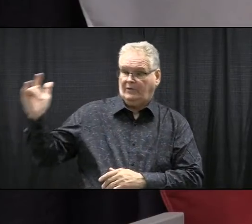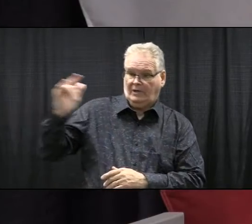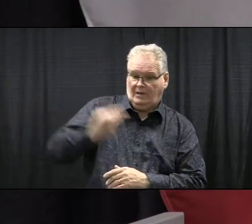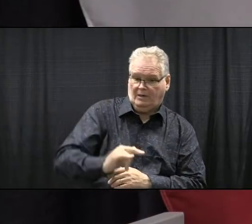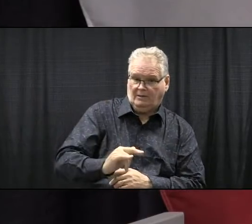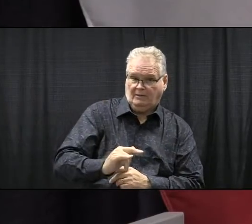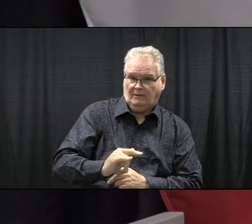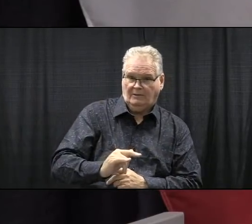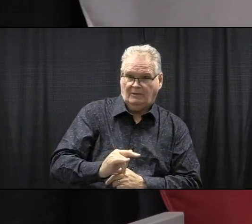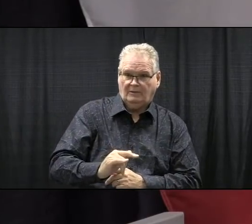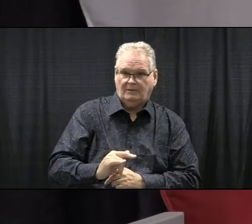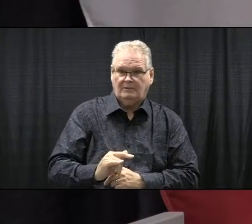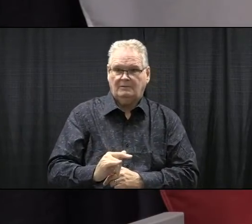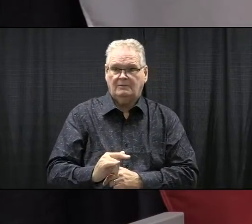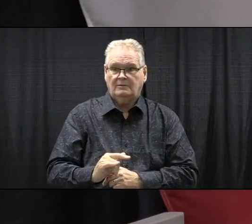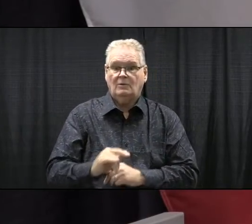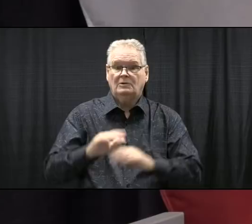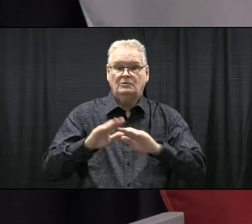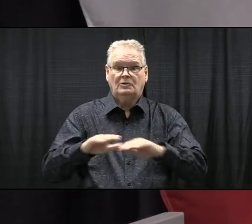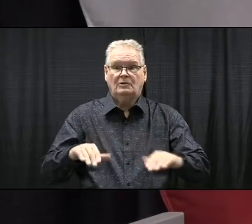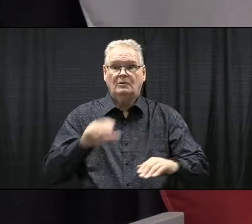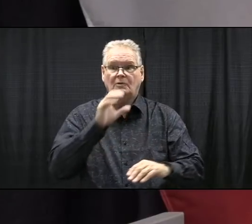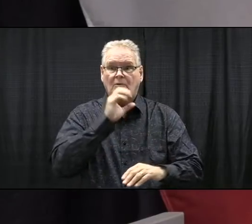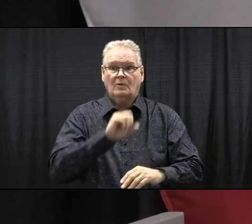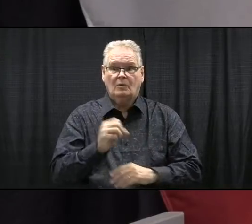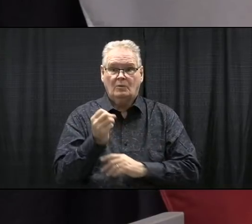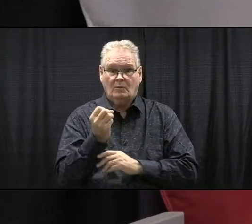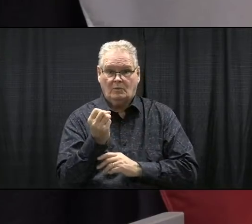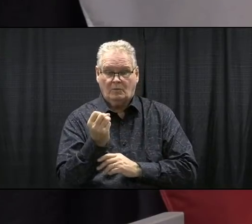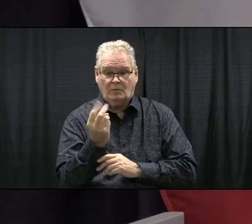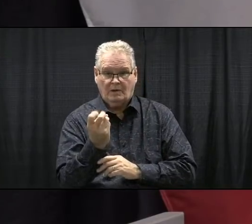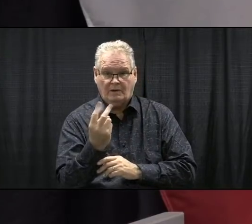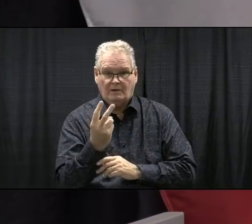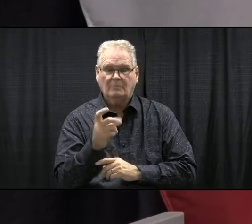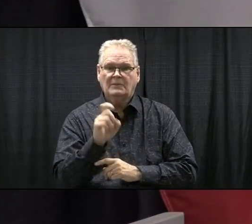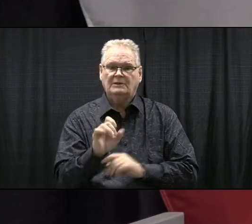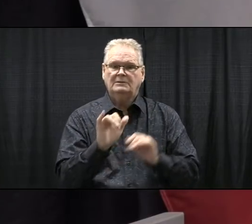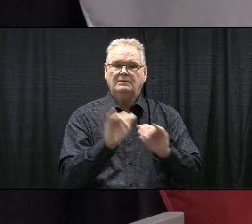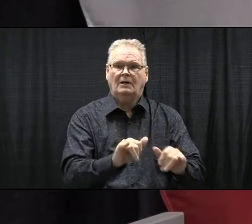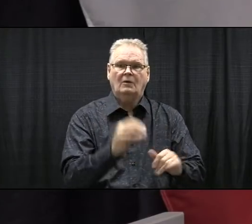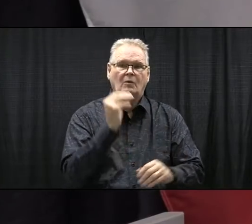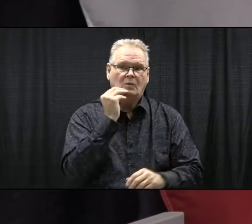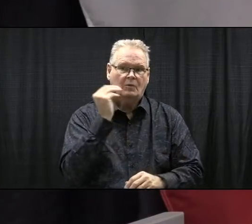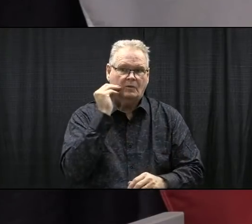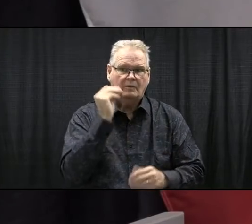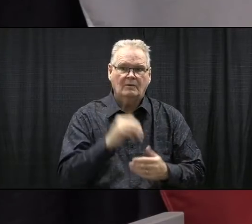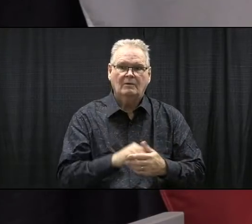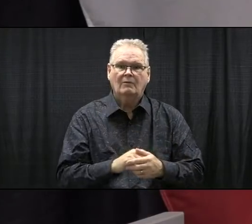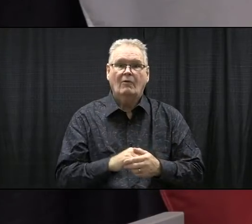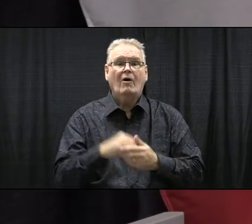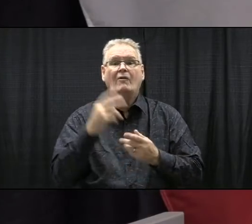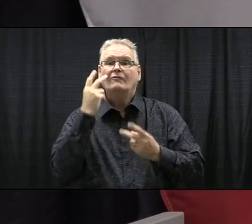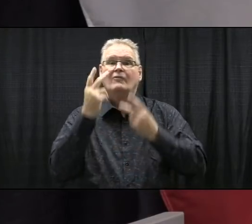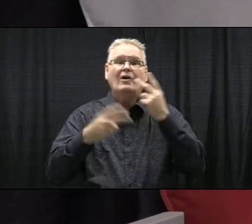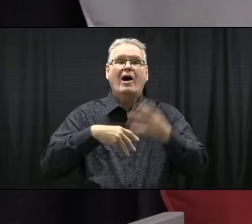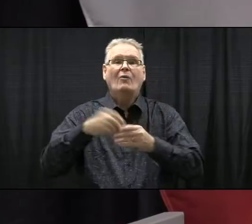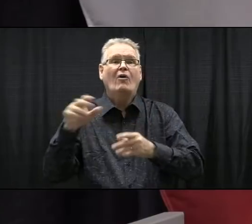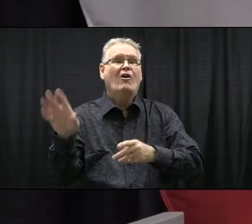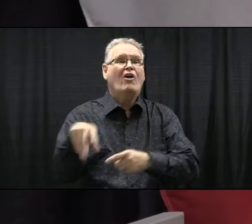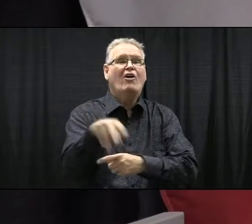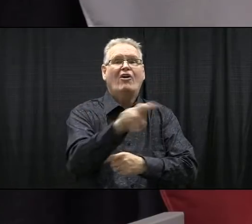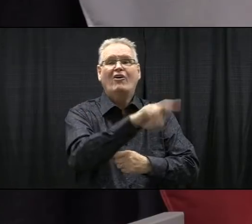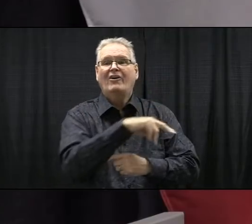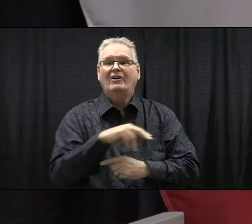possible, avoiding vulnerable people, long-term care and personal care homes. They cannot attend daycare, camps, sporting events, and must